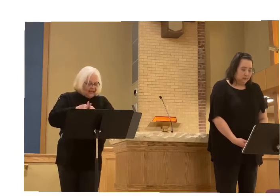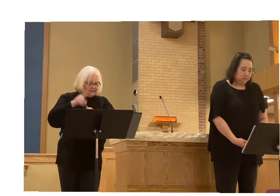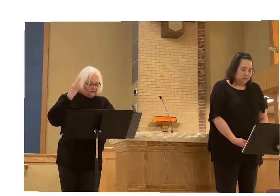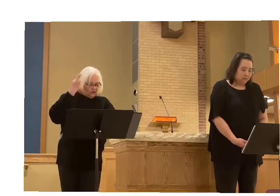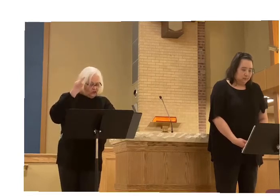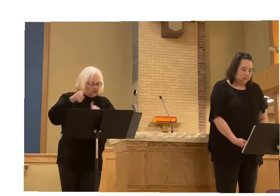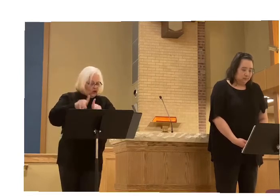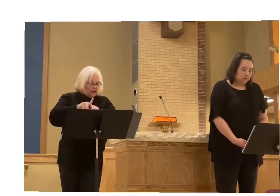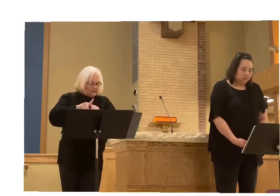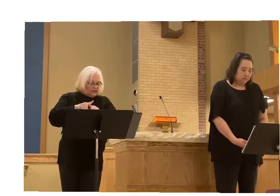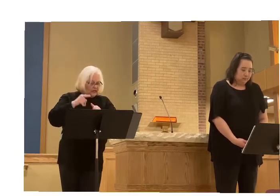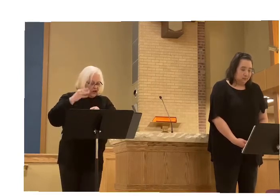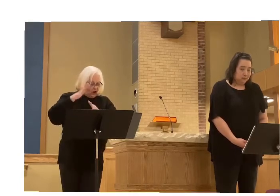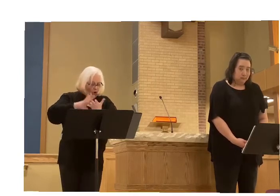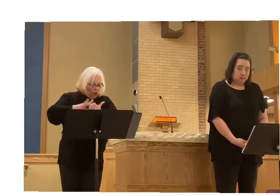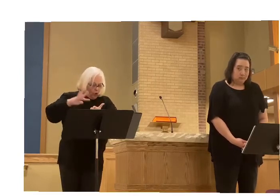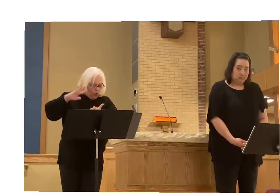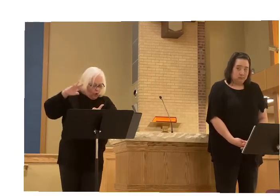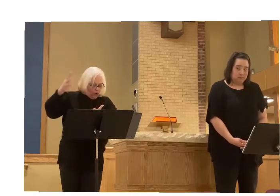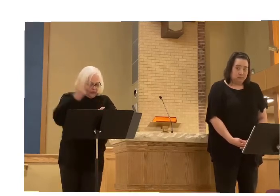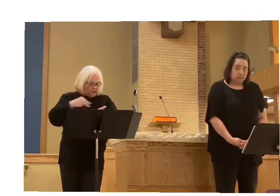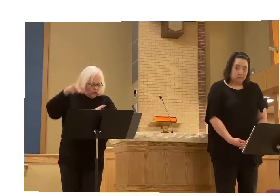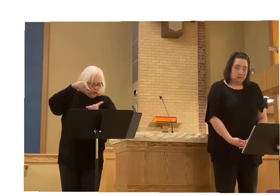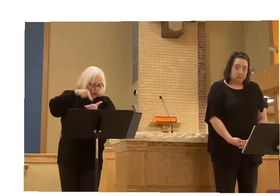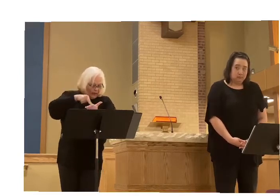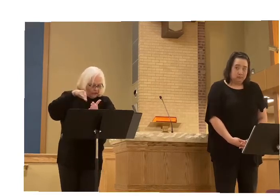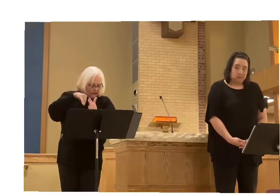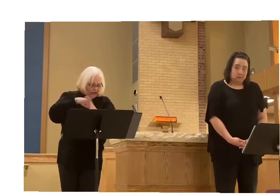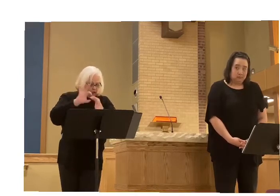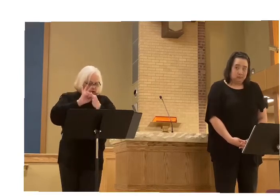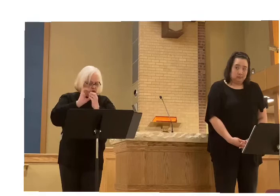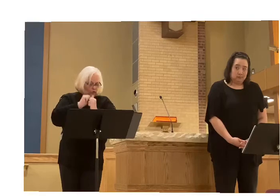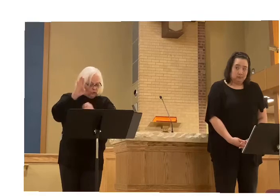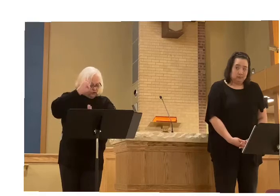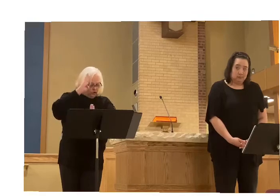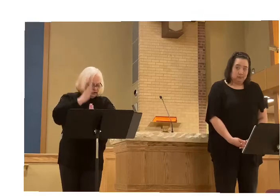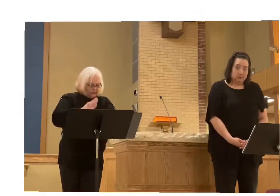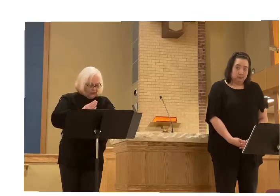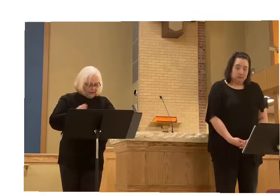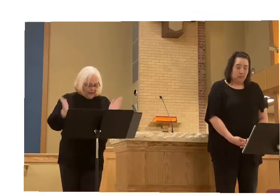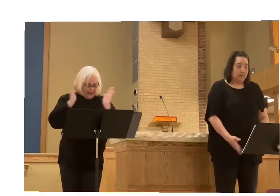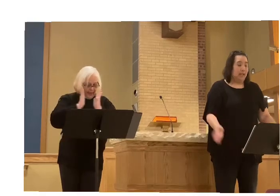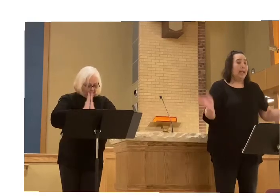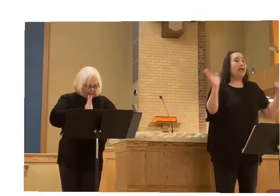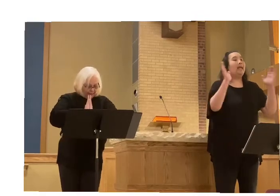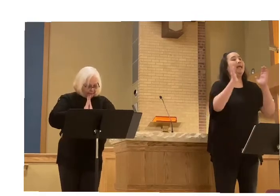resurrection in union with your Son. Amen.